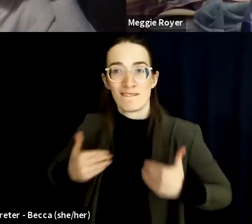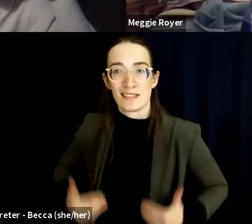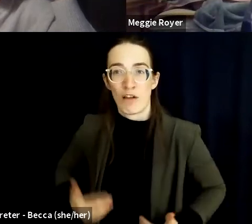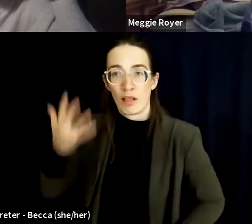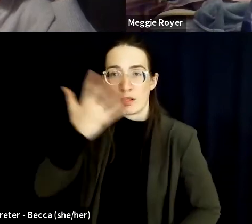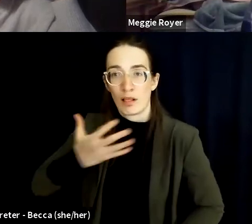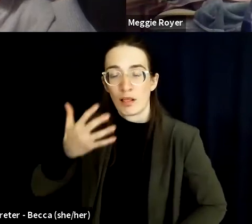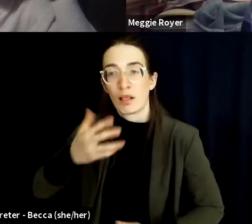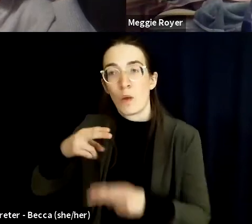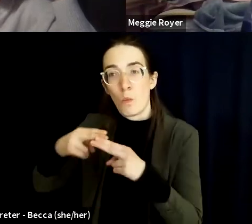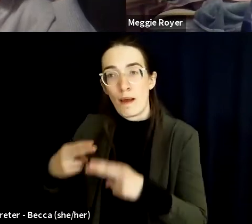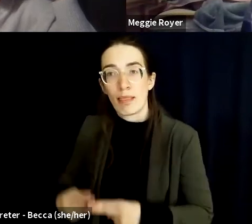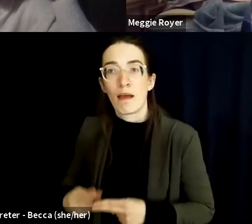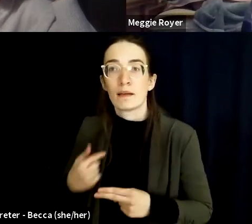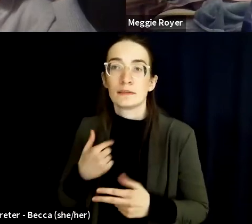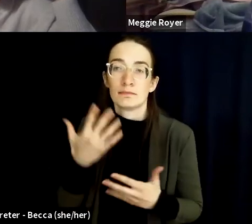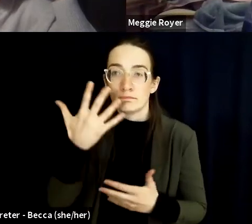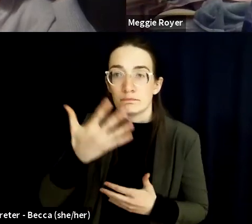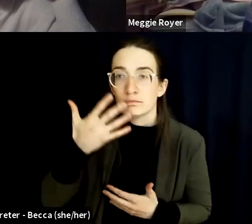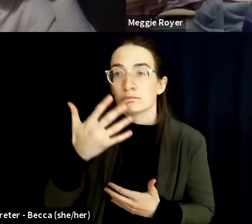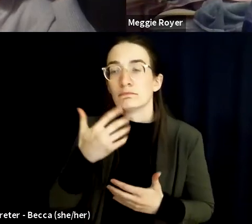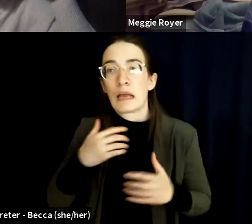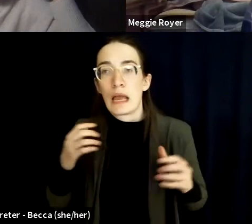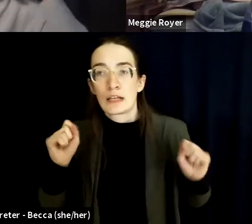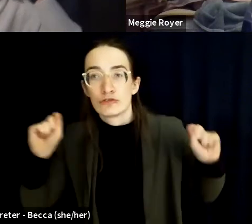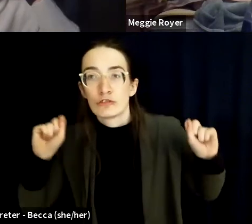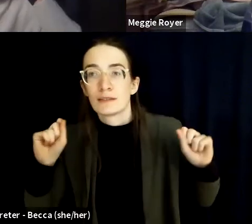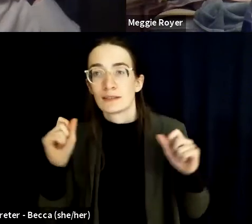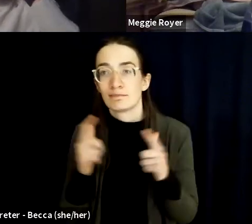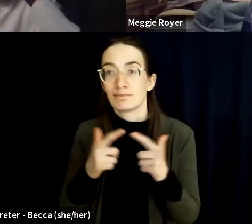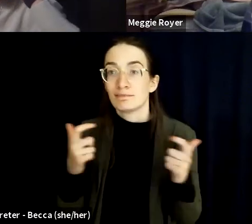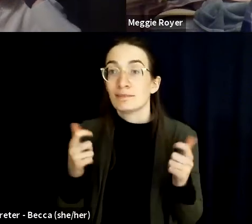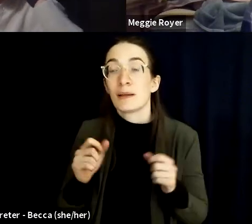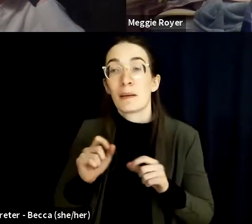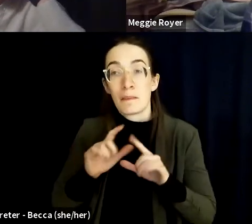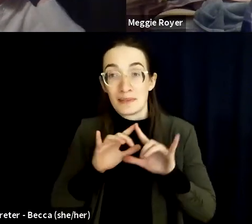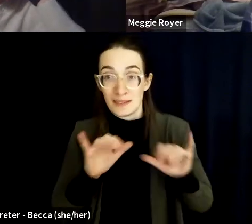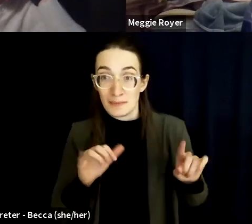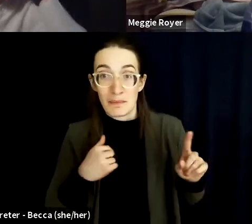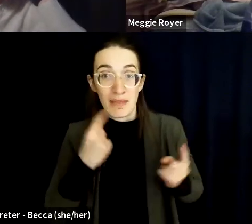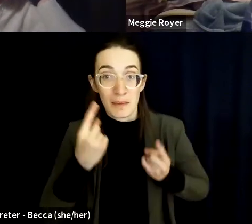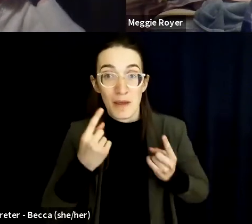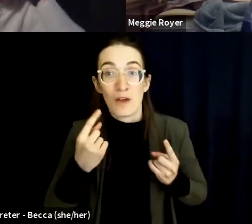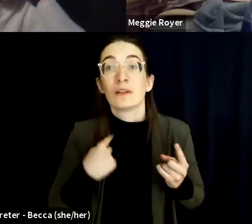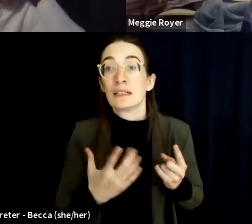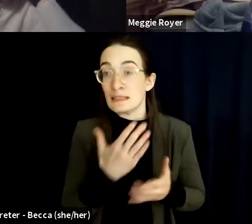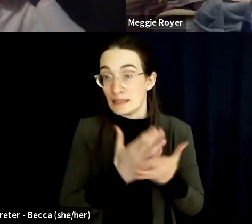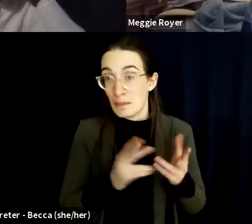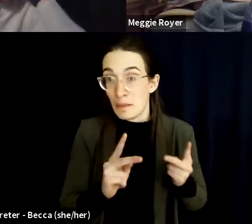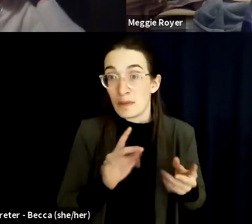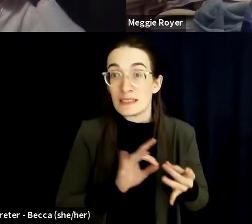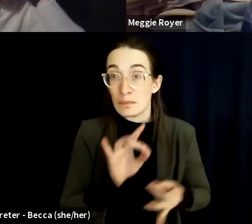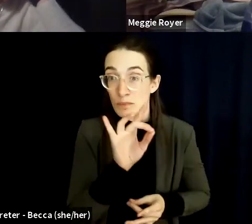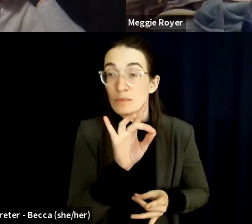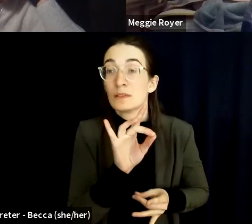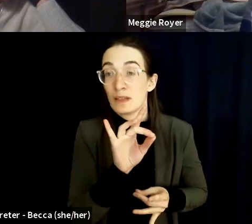weight loss, appearance, exercising, etc. But also thinking about, for some people, spirituality is a really important